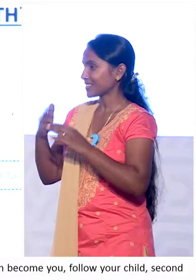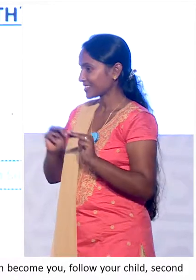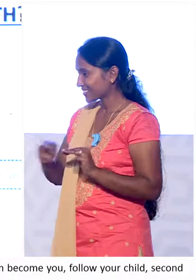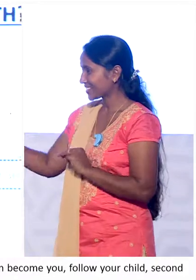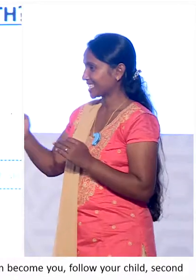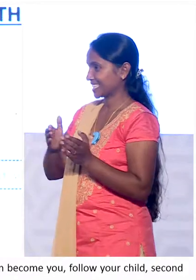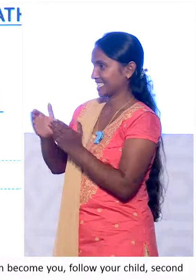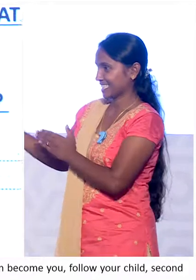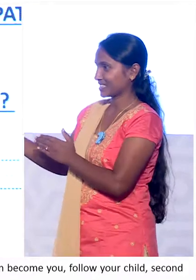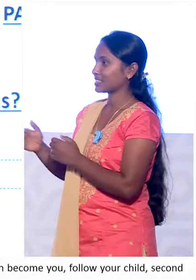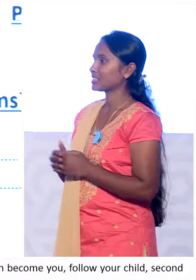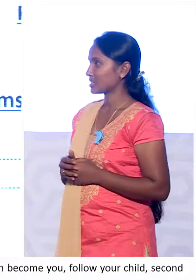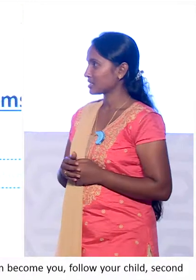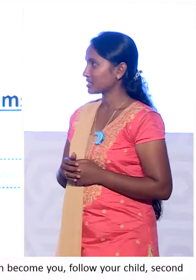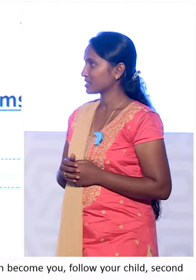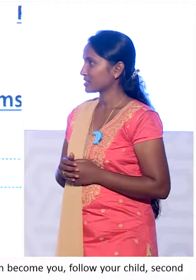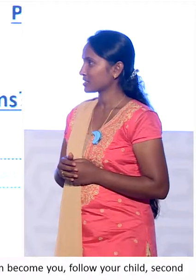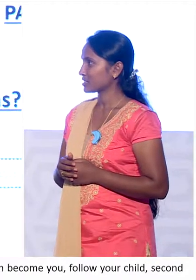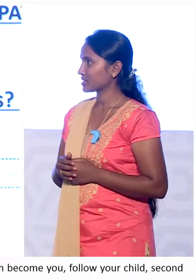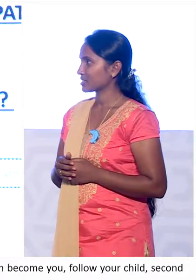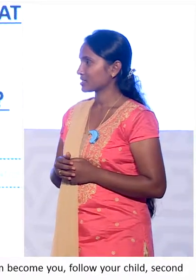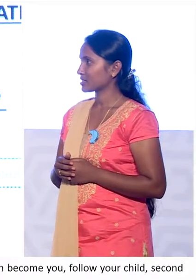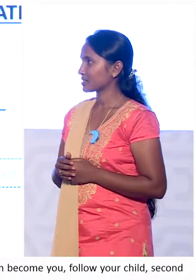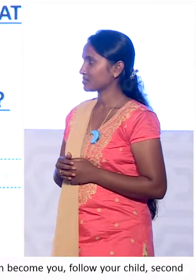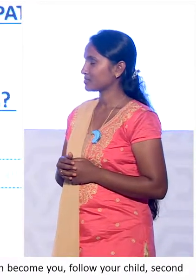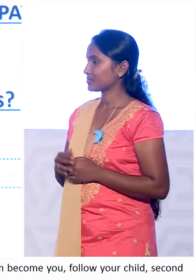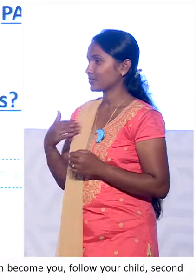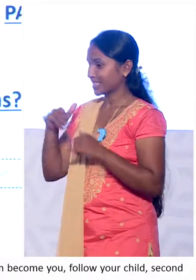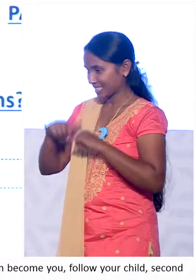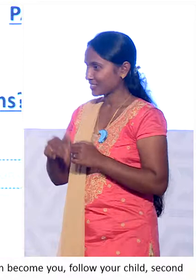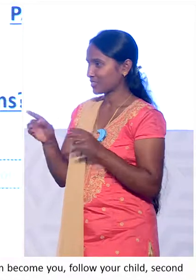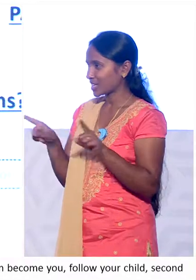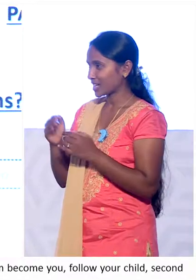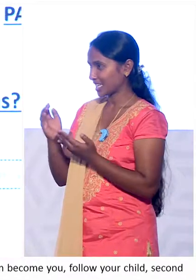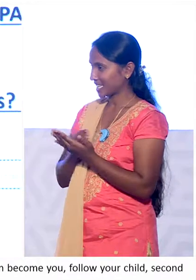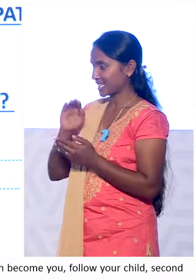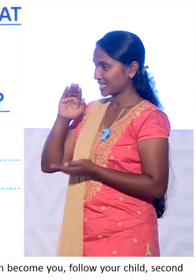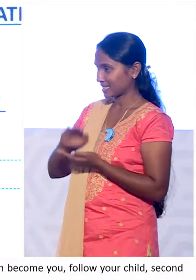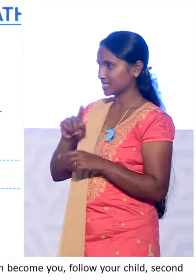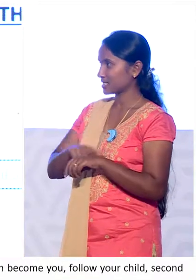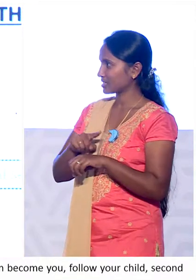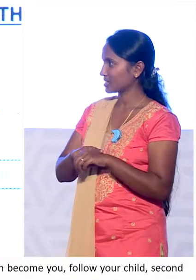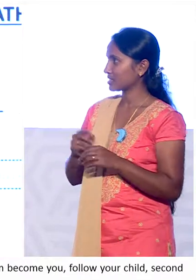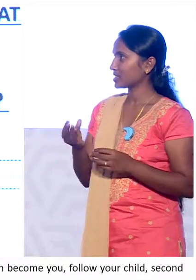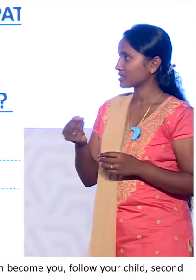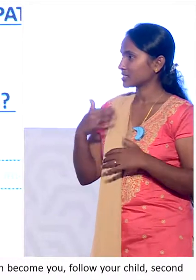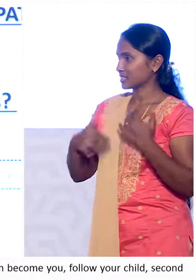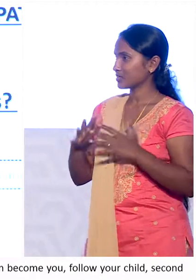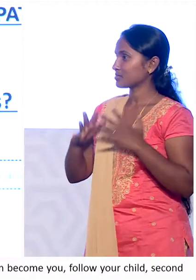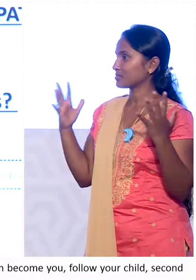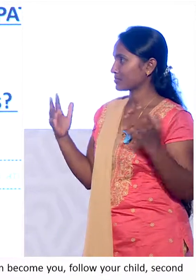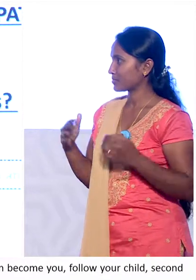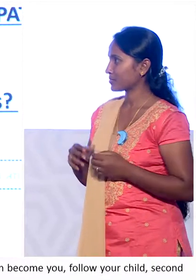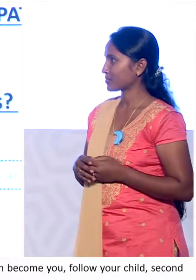the stage. I can fake it, and I can be here for a short period of time. But if I, as a neurotypical person, am suffering from those sorts